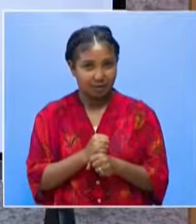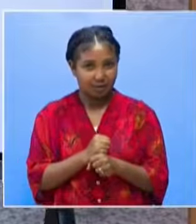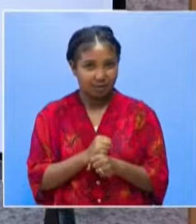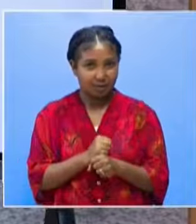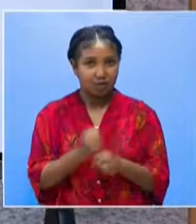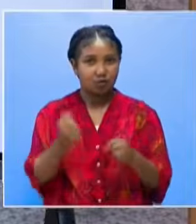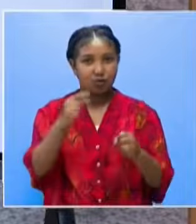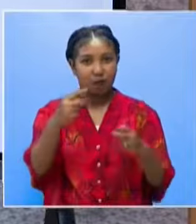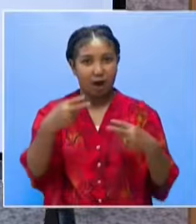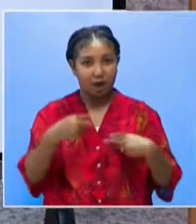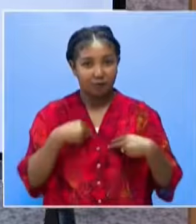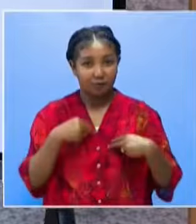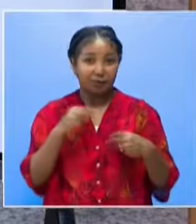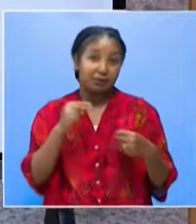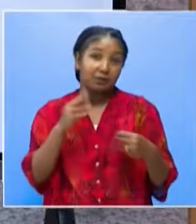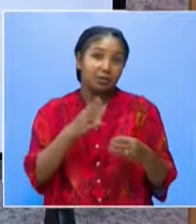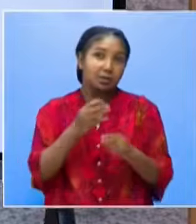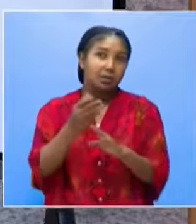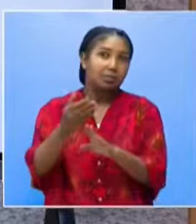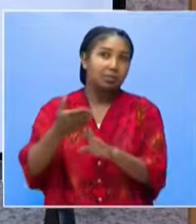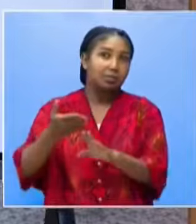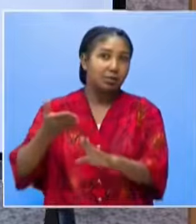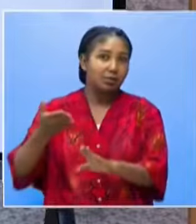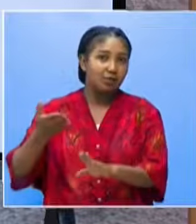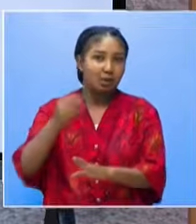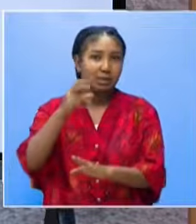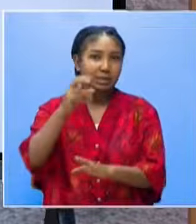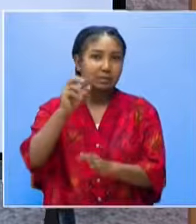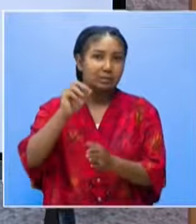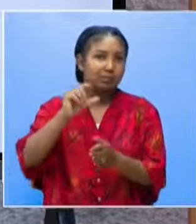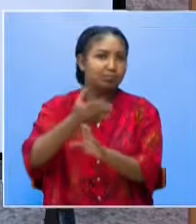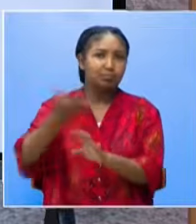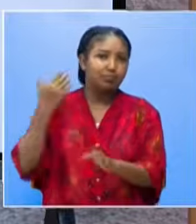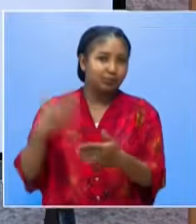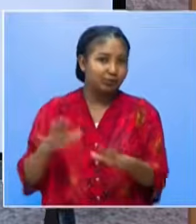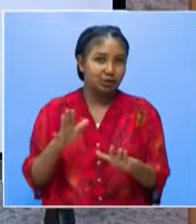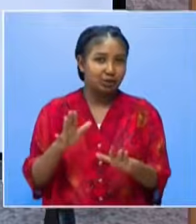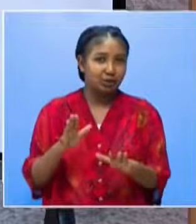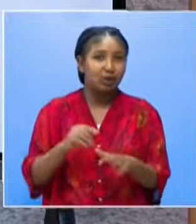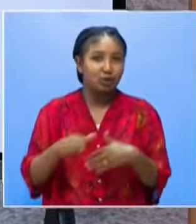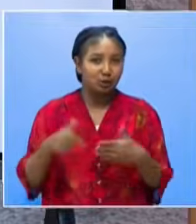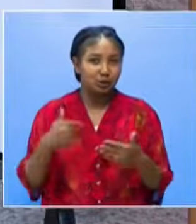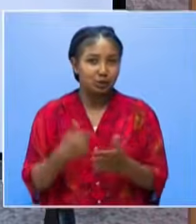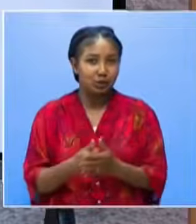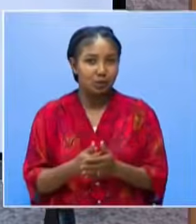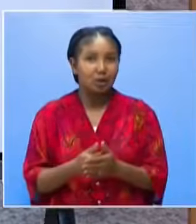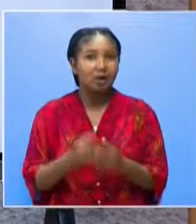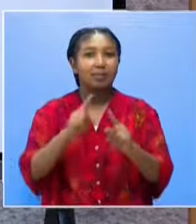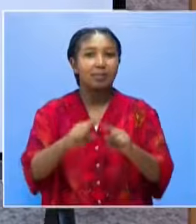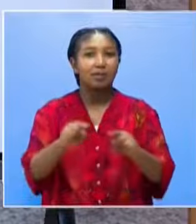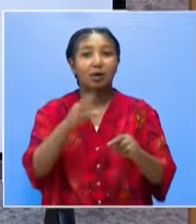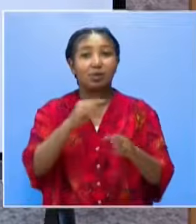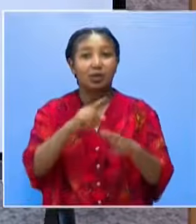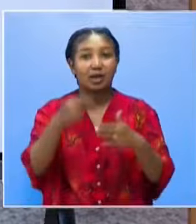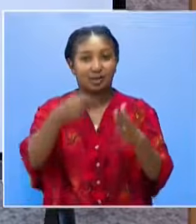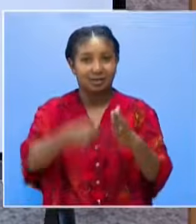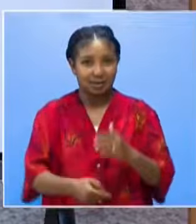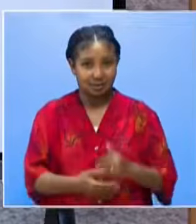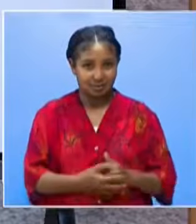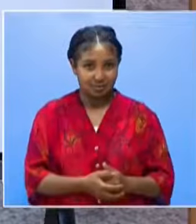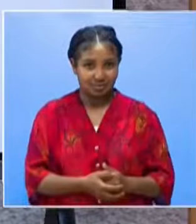You have finished maybe before certain time. So, but we are talking about the result,